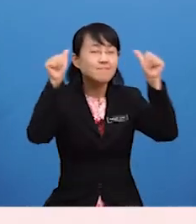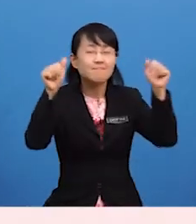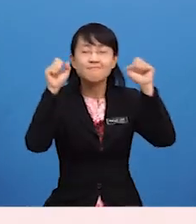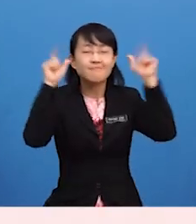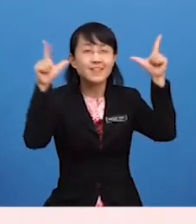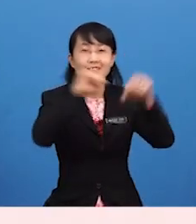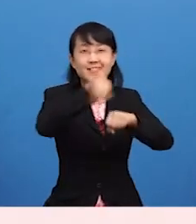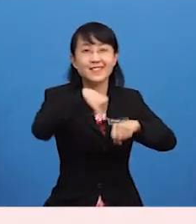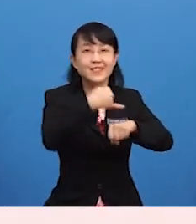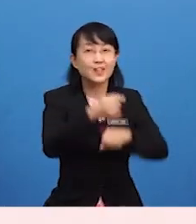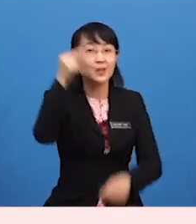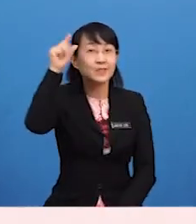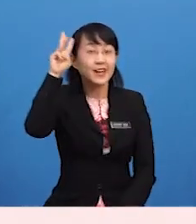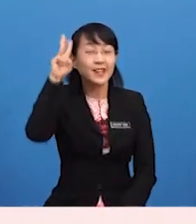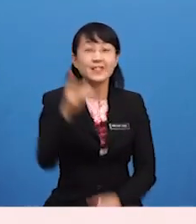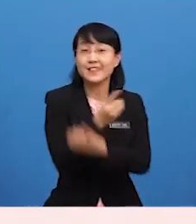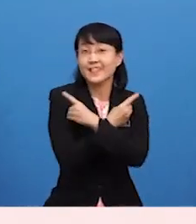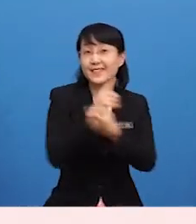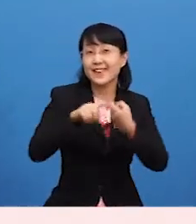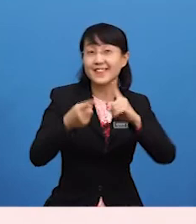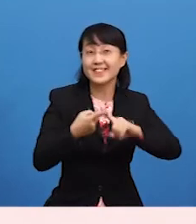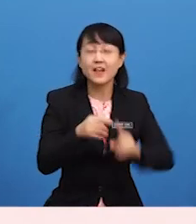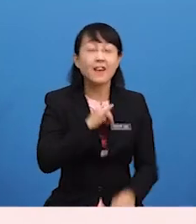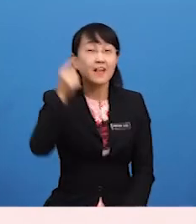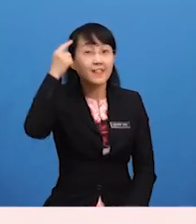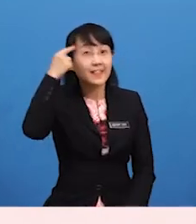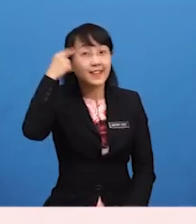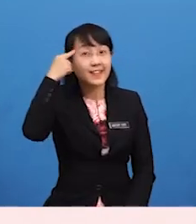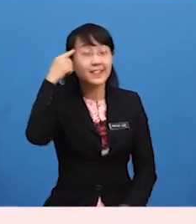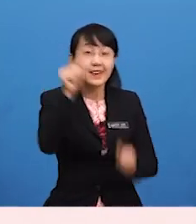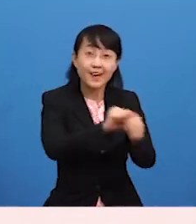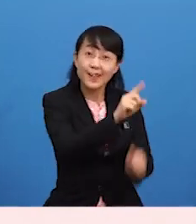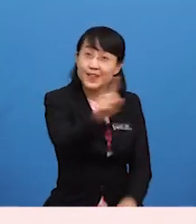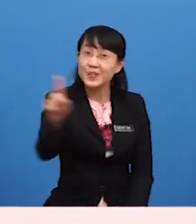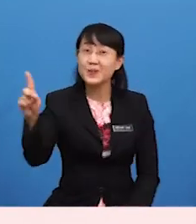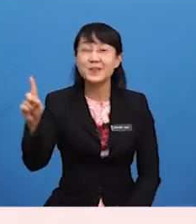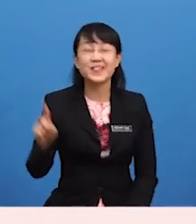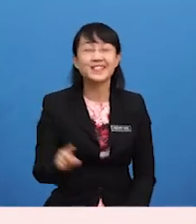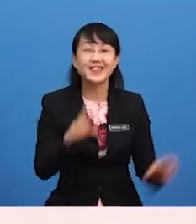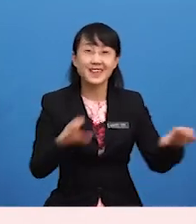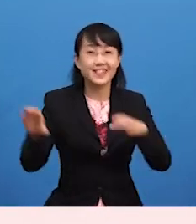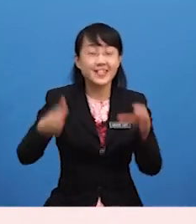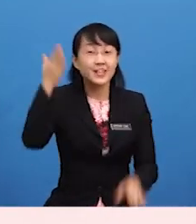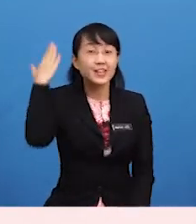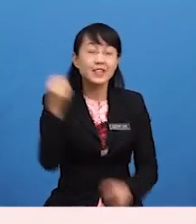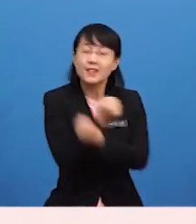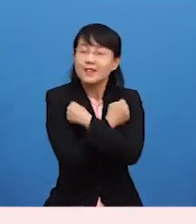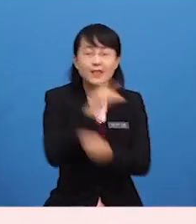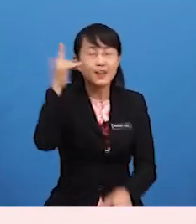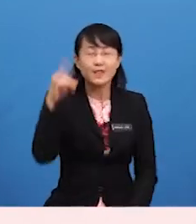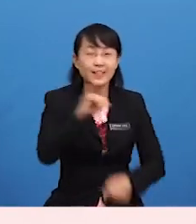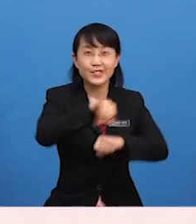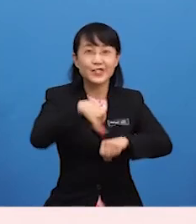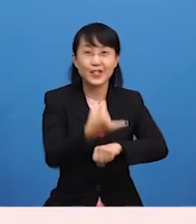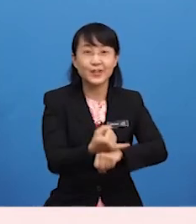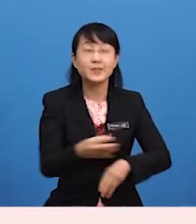Amazing job, Gramwiz. Dear friends, I think every one of you did a lovely job learning with us today.